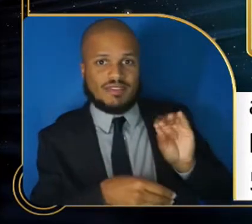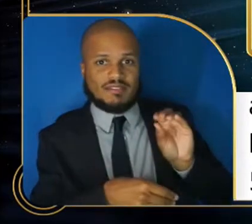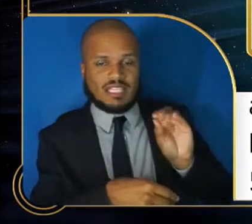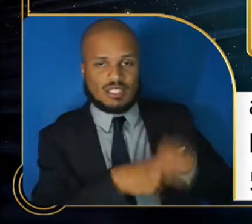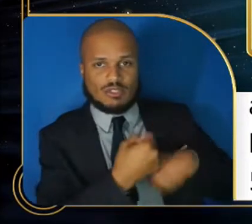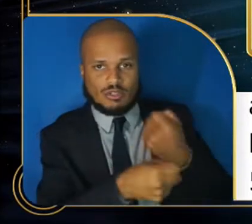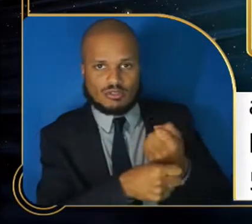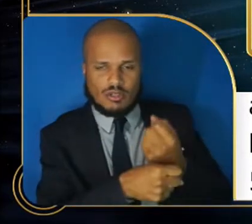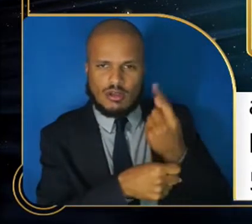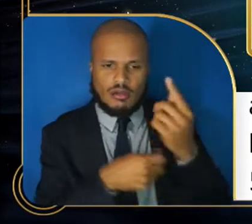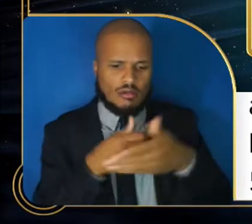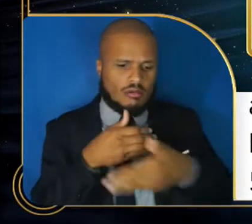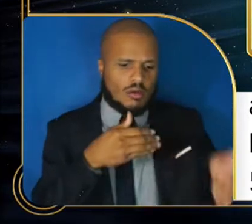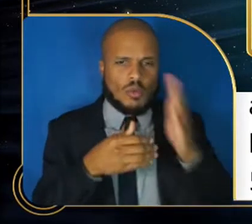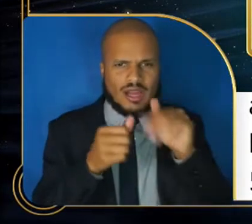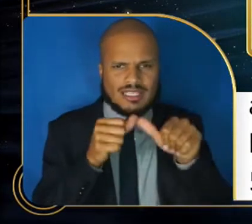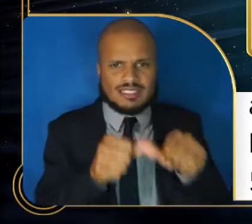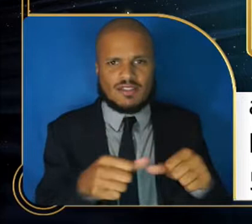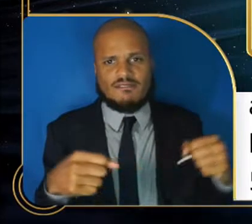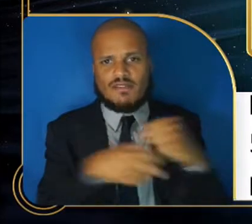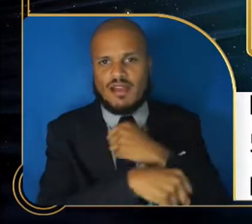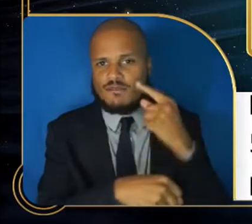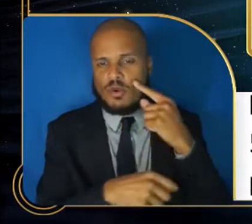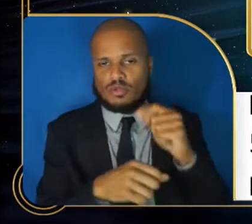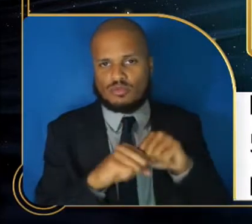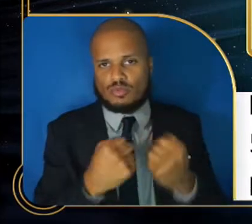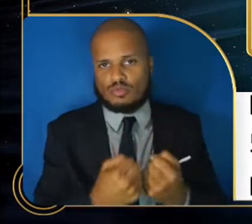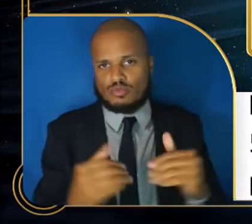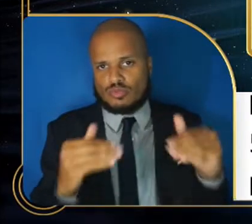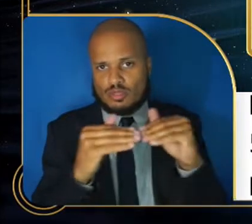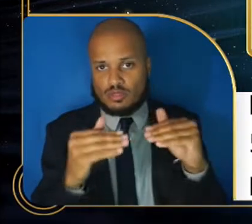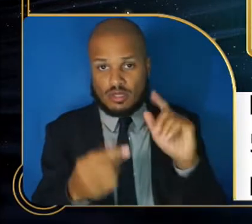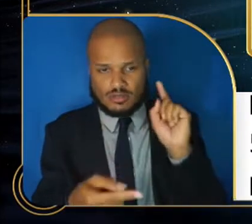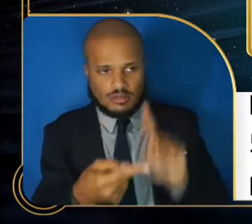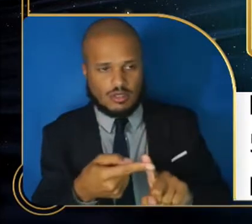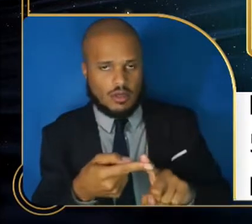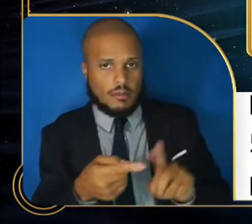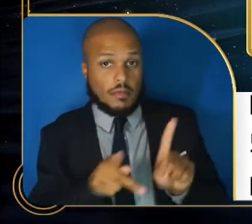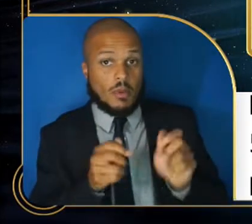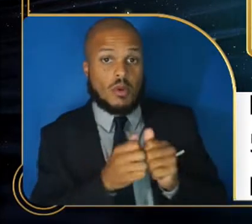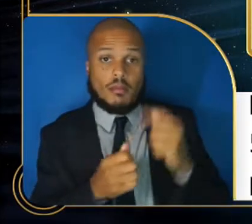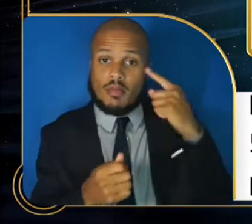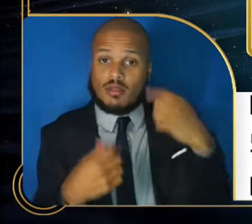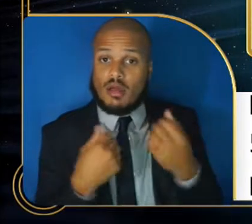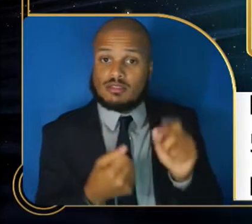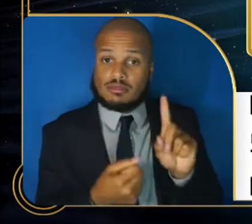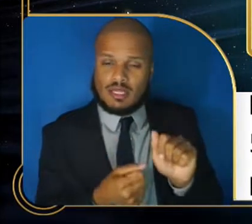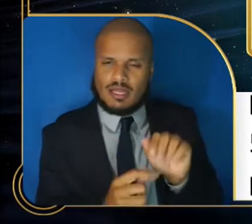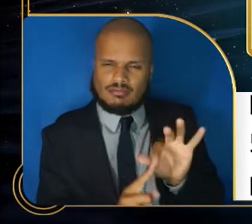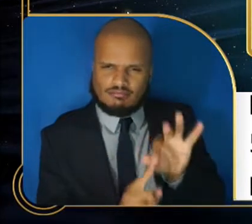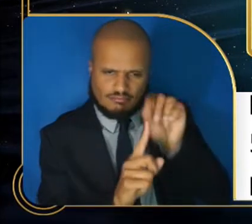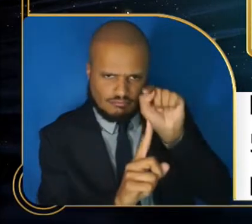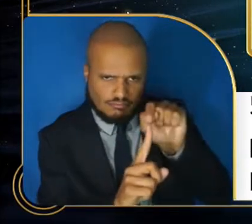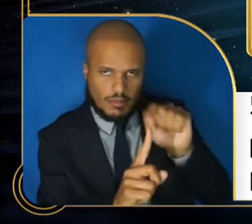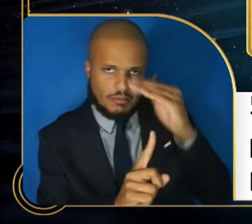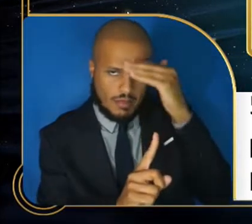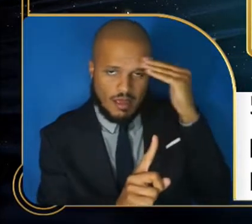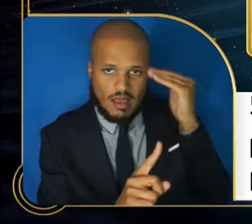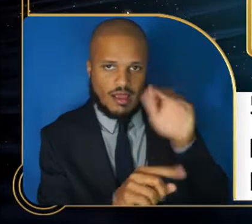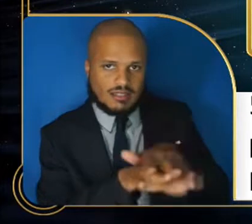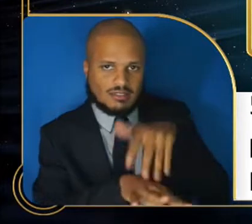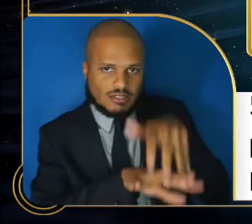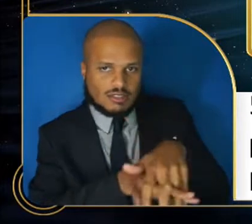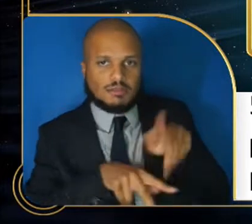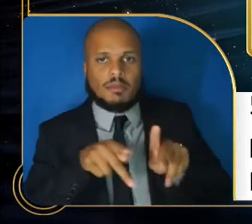justice until people with mental health disabilities, especially Black, Indigenous, and people of color, live free